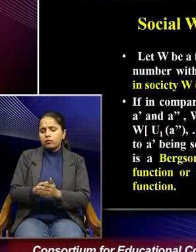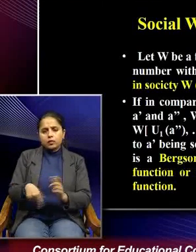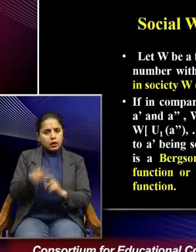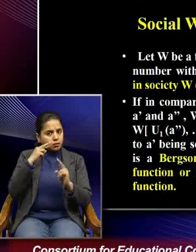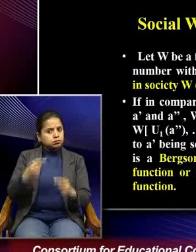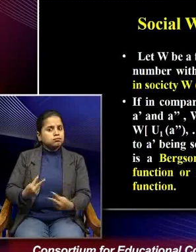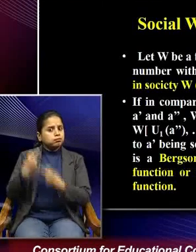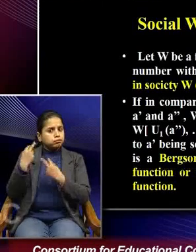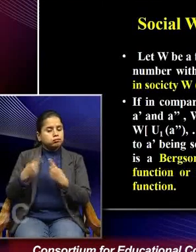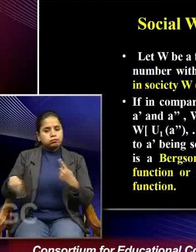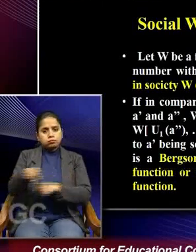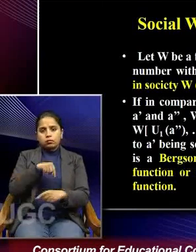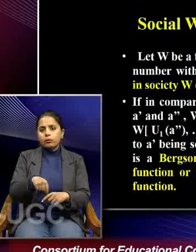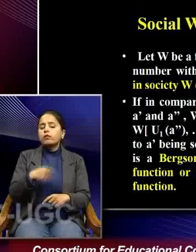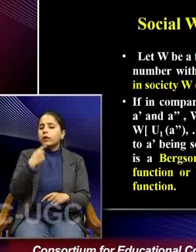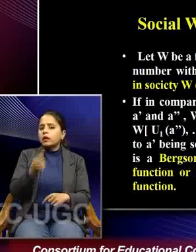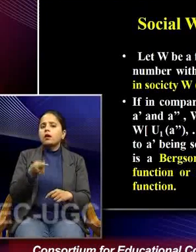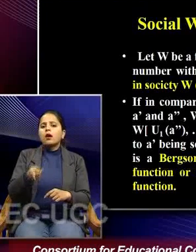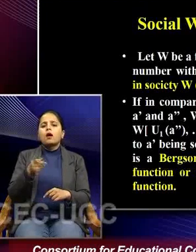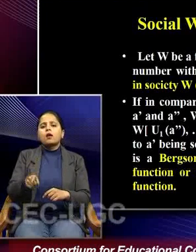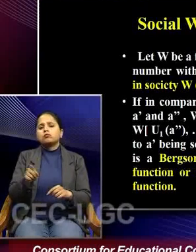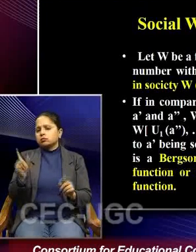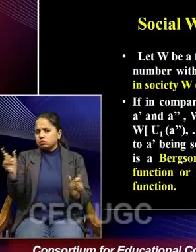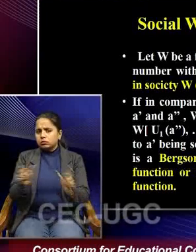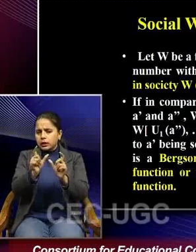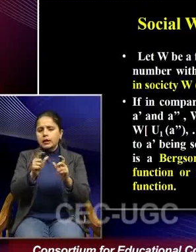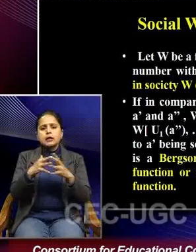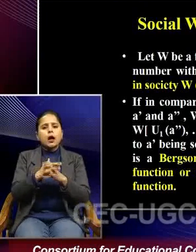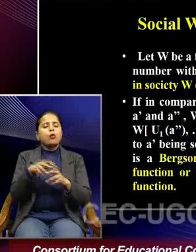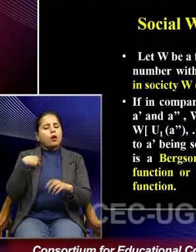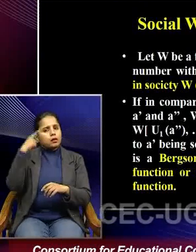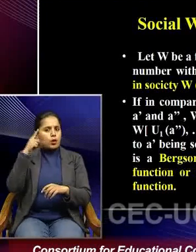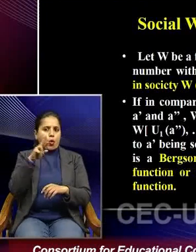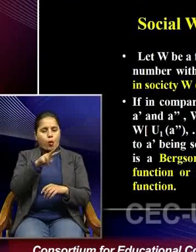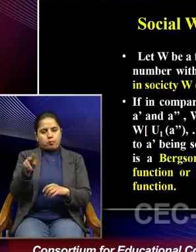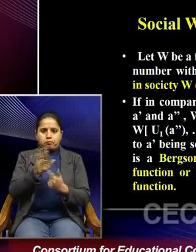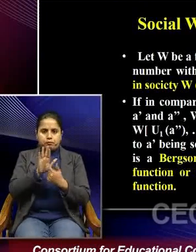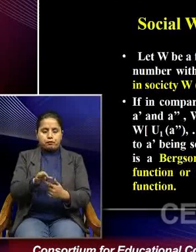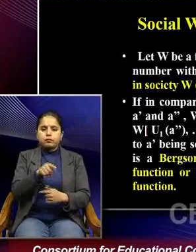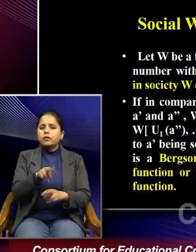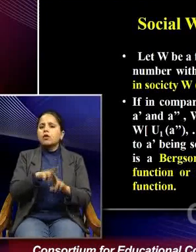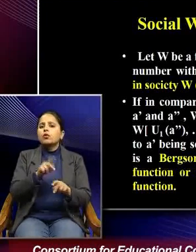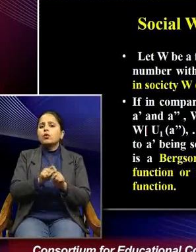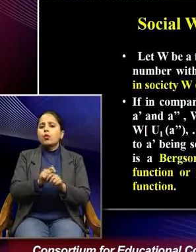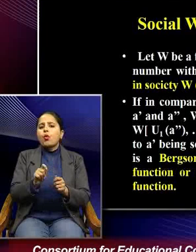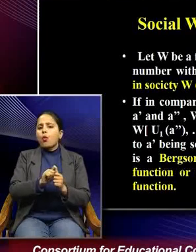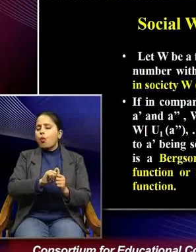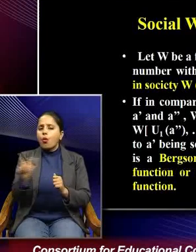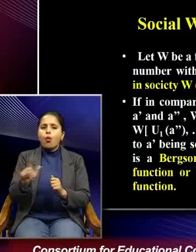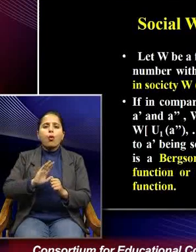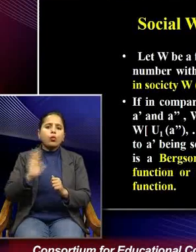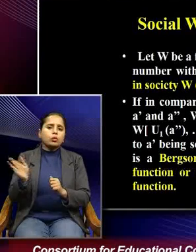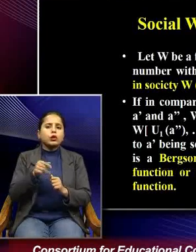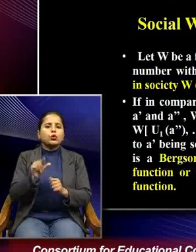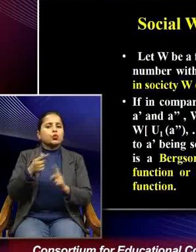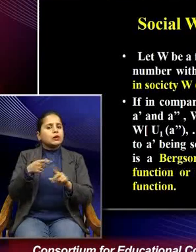reflects welfare, so we are symbolizing it with W. So it becomes a function of all other